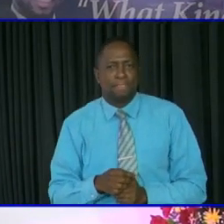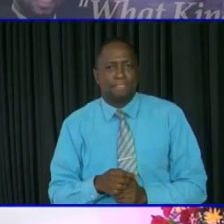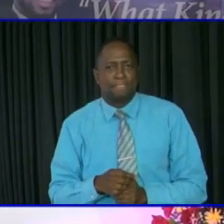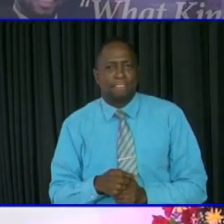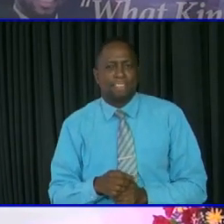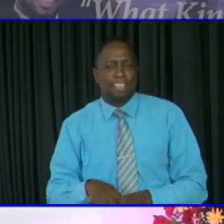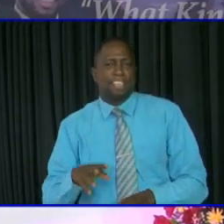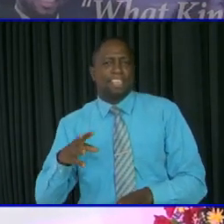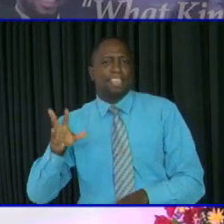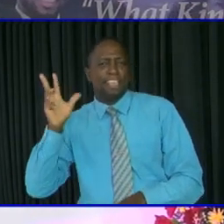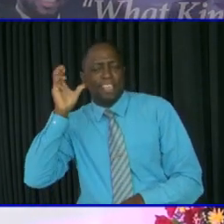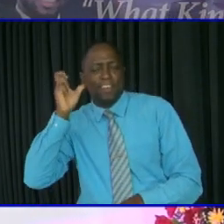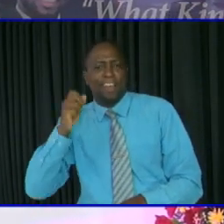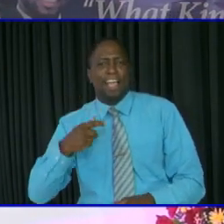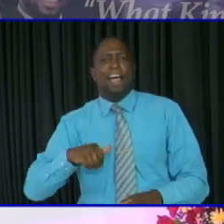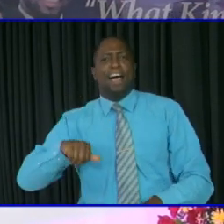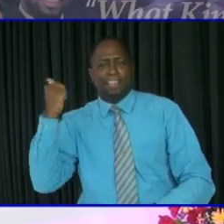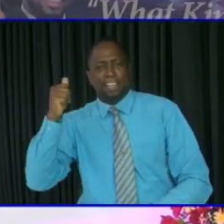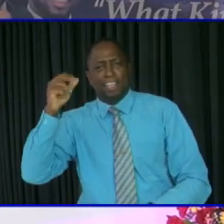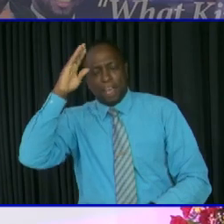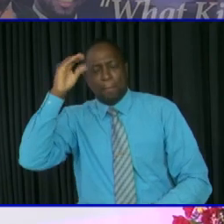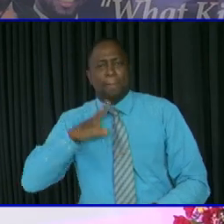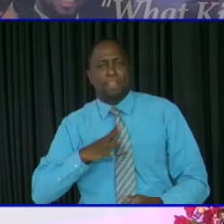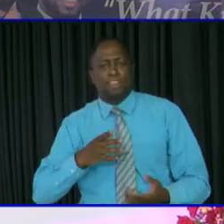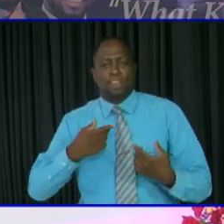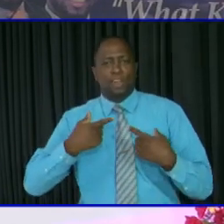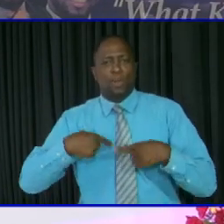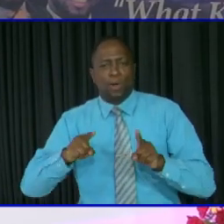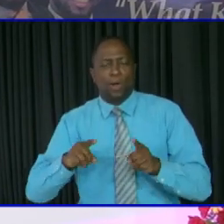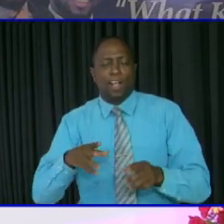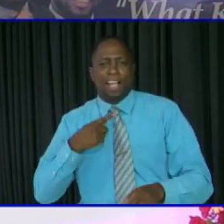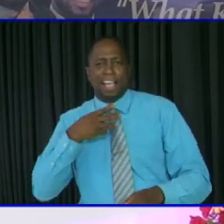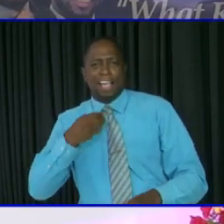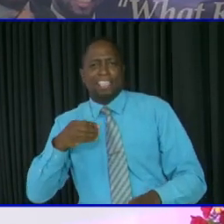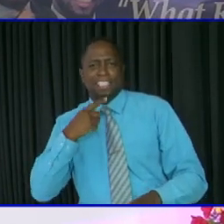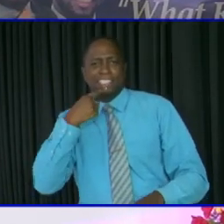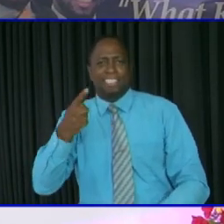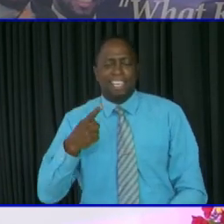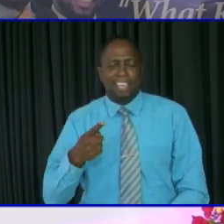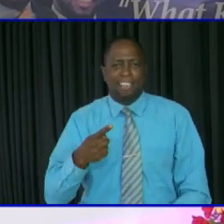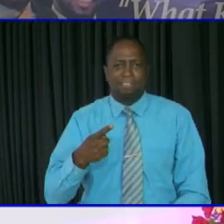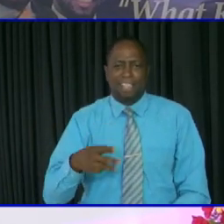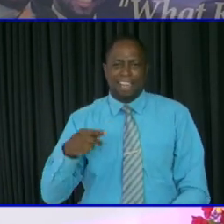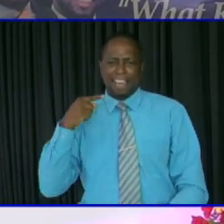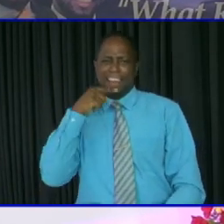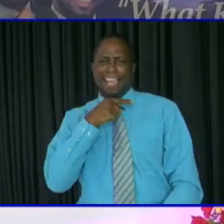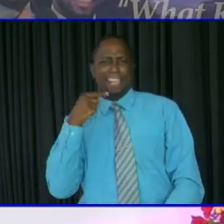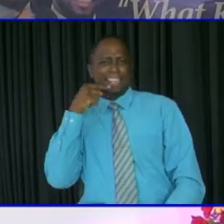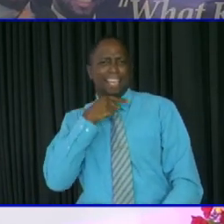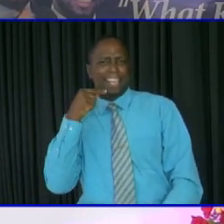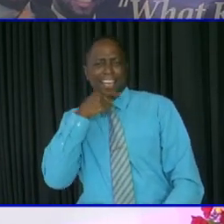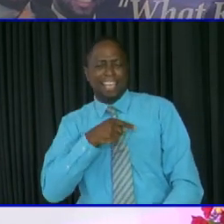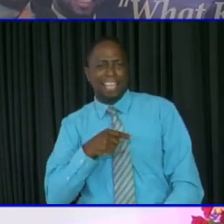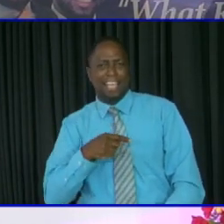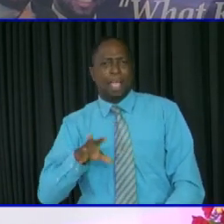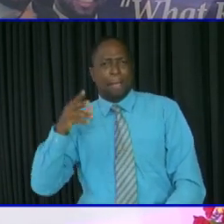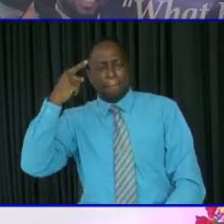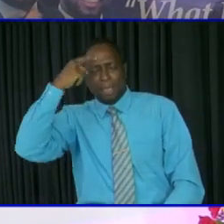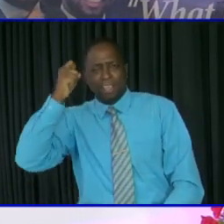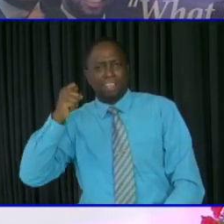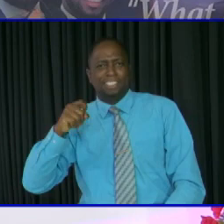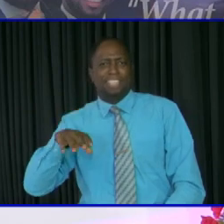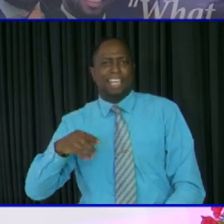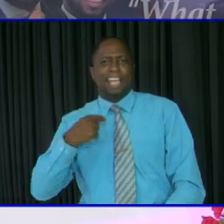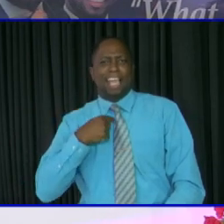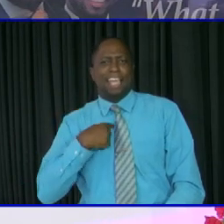and said, "What a boy lie. Every time he speaks about these experiences, it is last night." As if